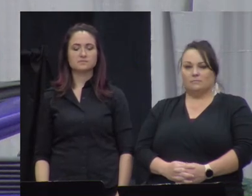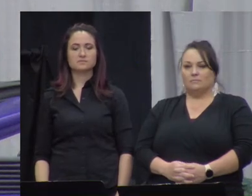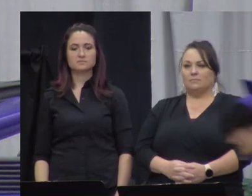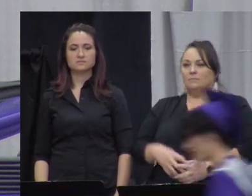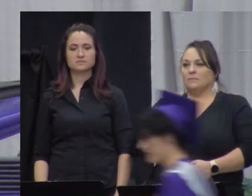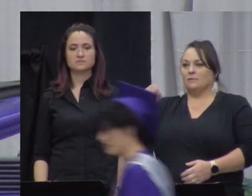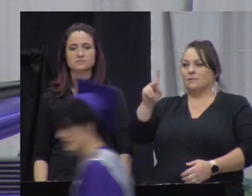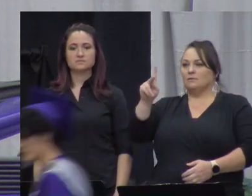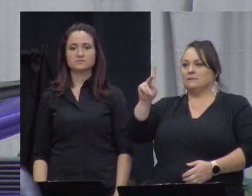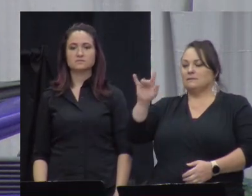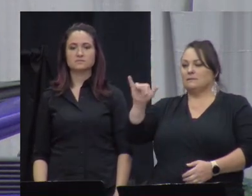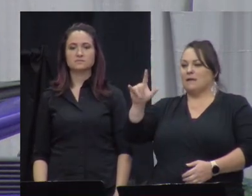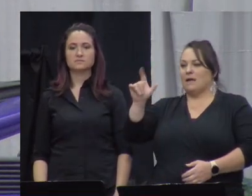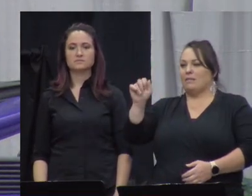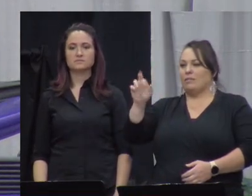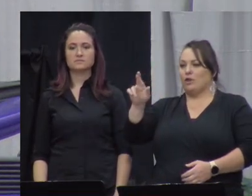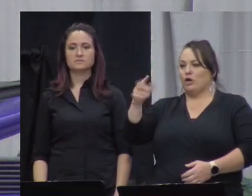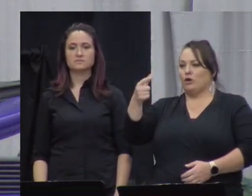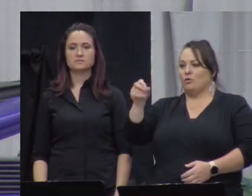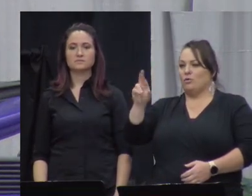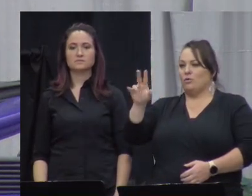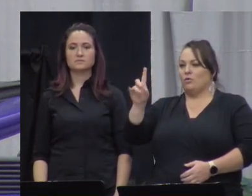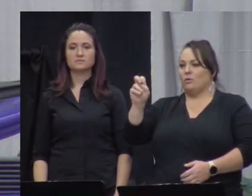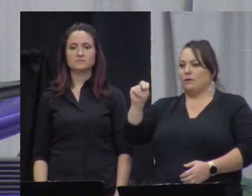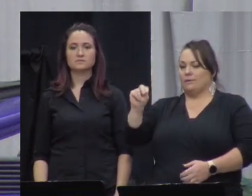Skylar Gordon.